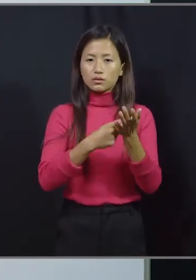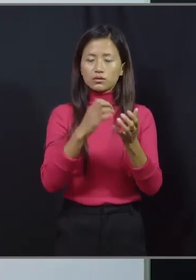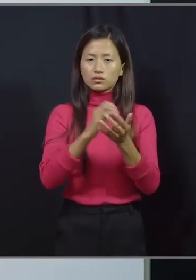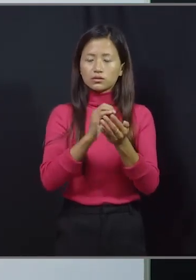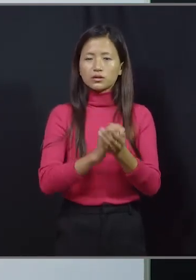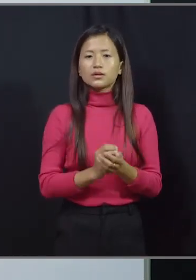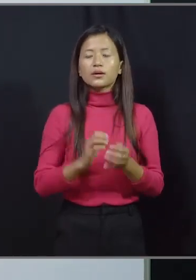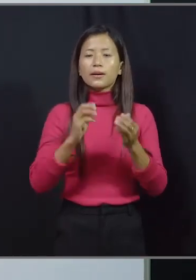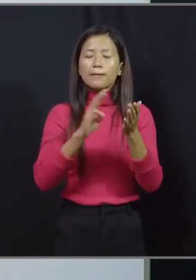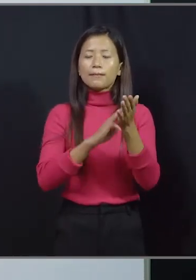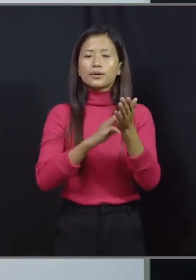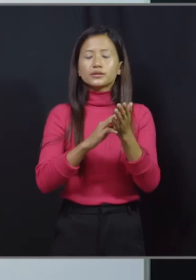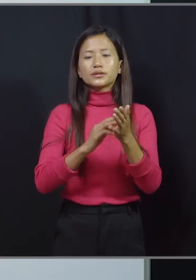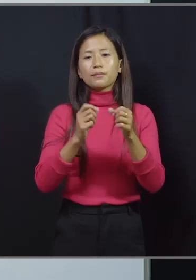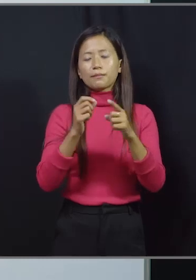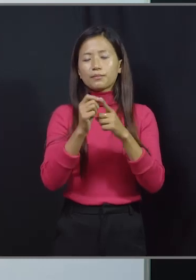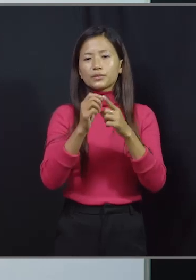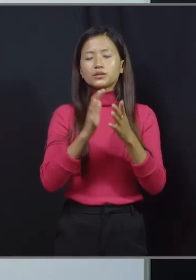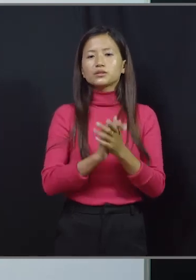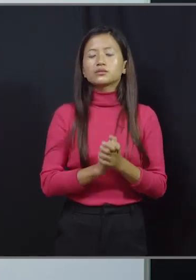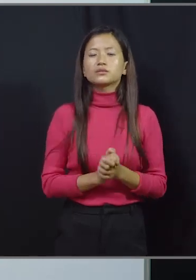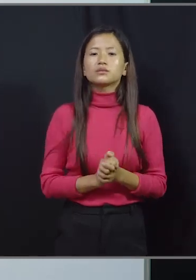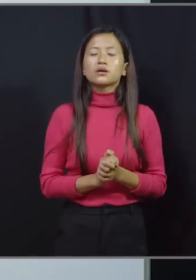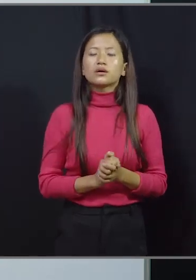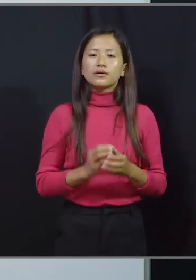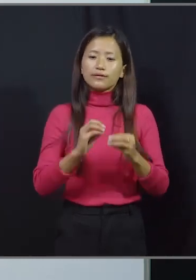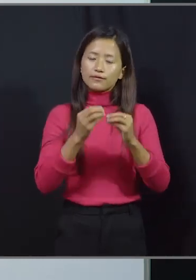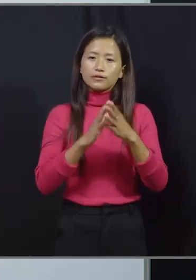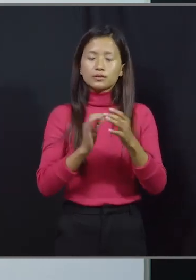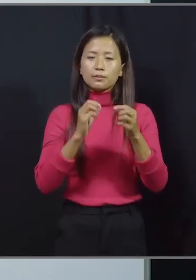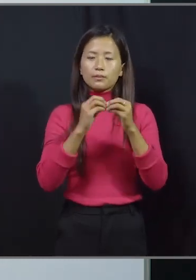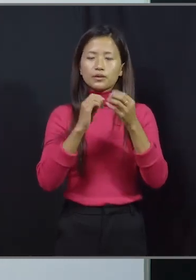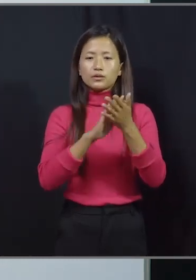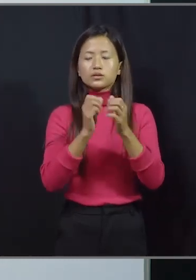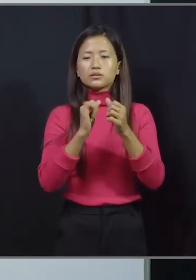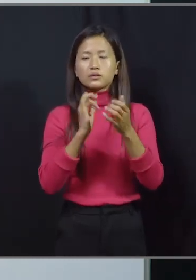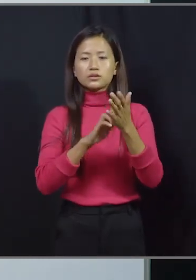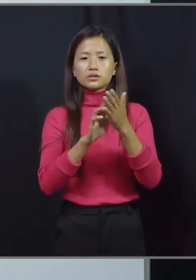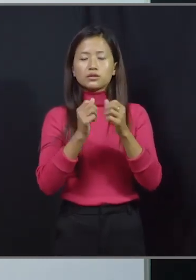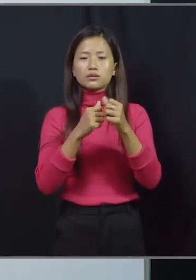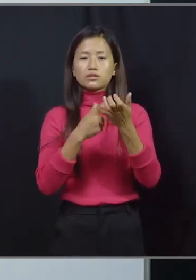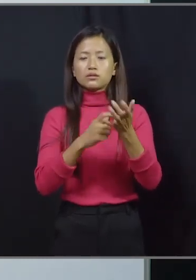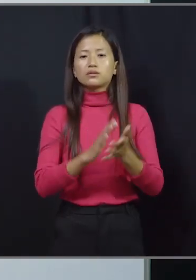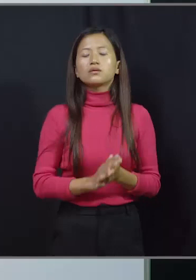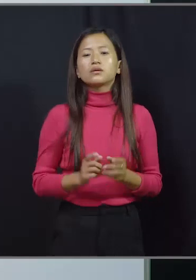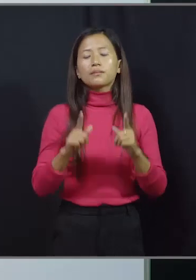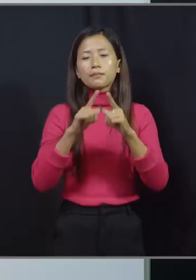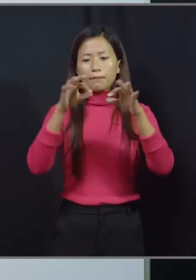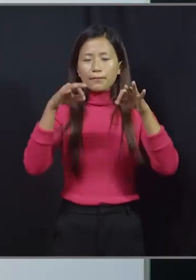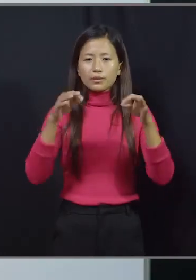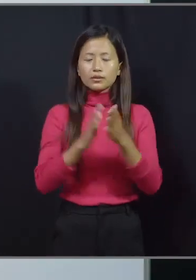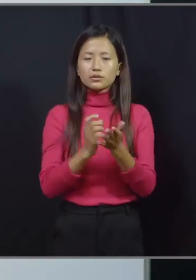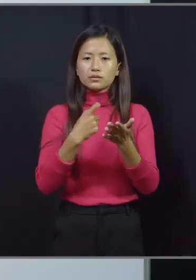Madhya Pradesh government official records, and even in Bihar. So all these possess papers and records of